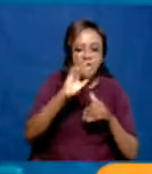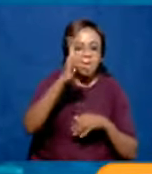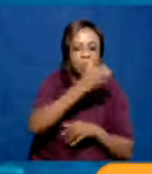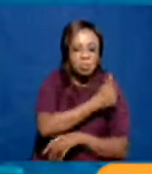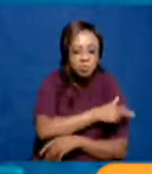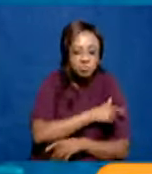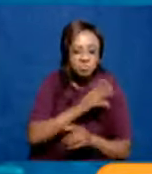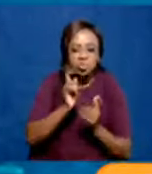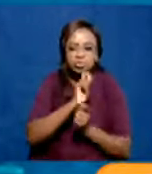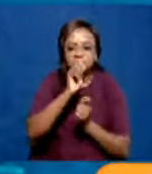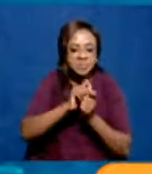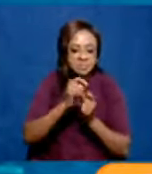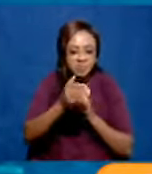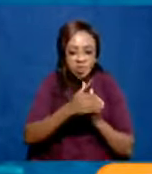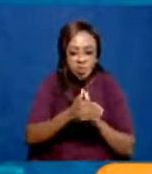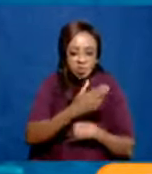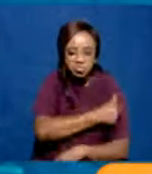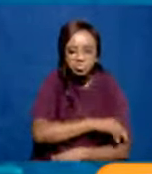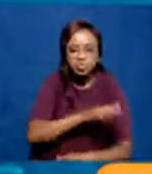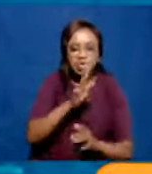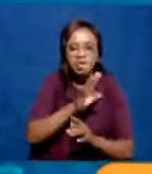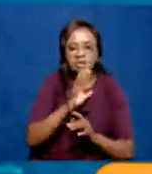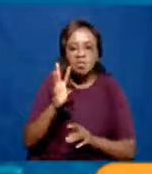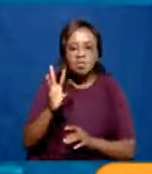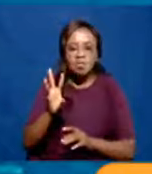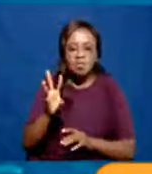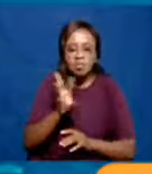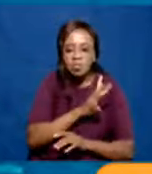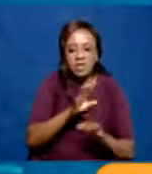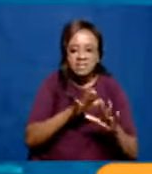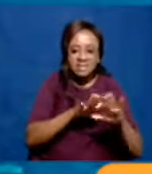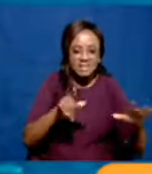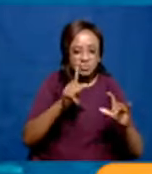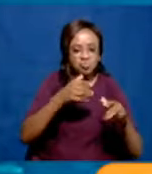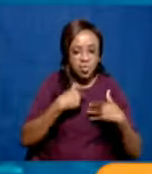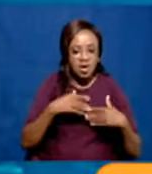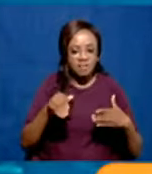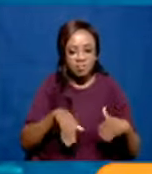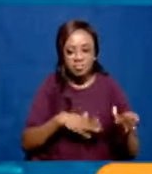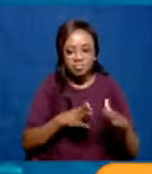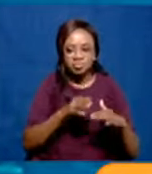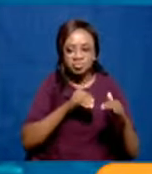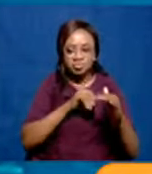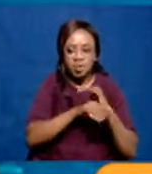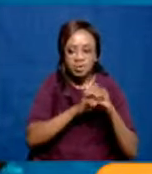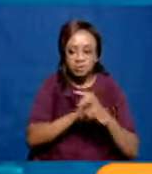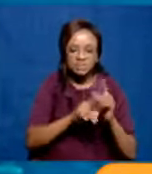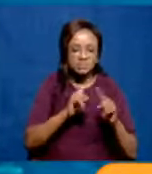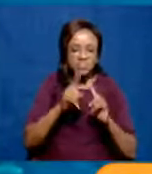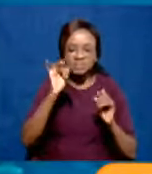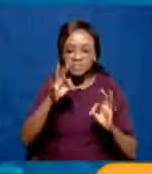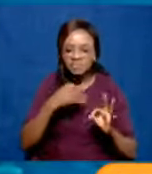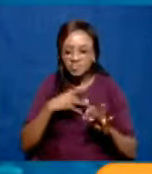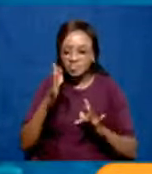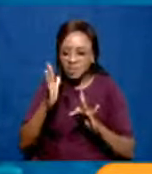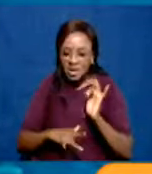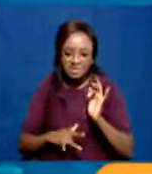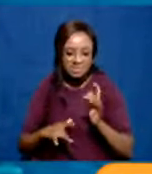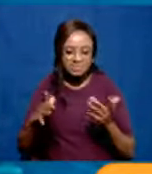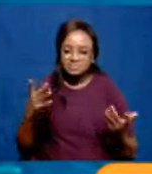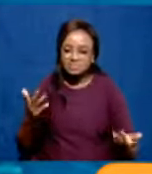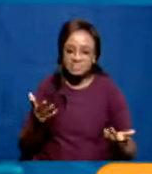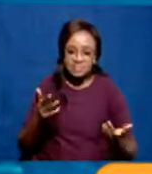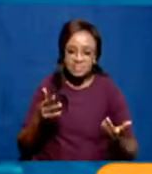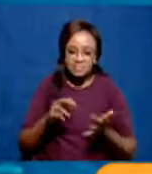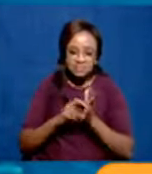particular hospital in Westlands, you will actually have to pay deposits to access this care. That's why we are saying, ideally, the comprehensive